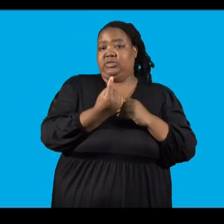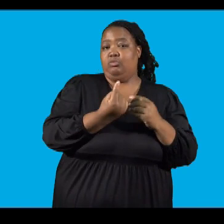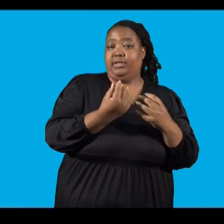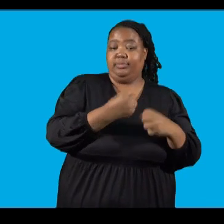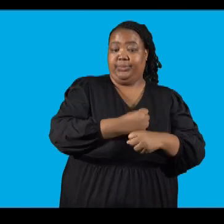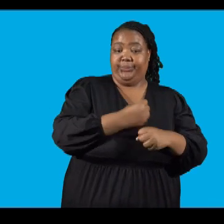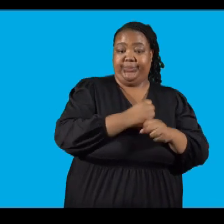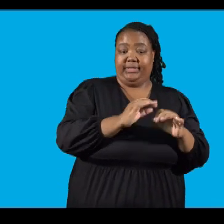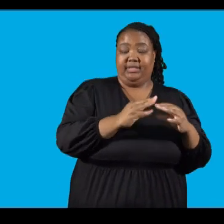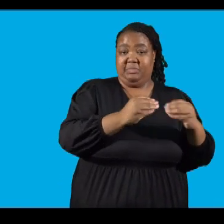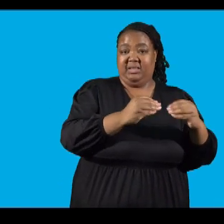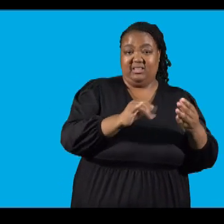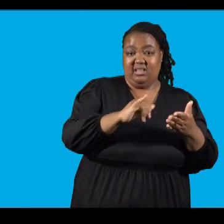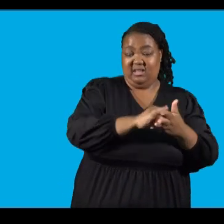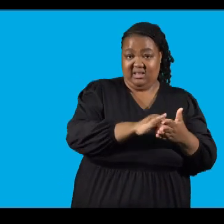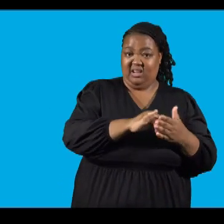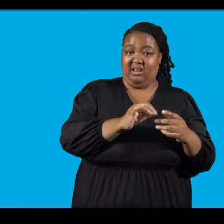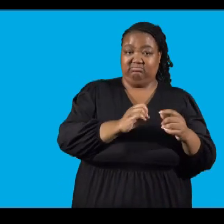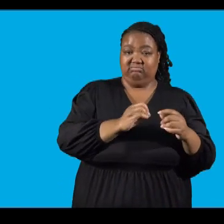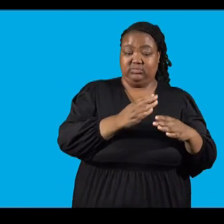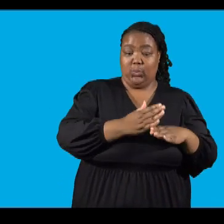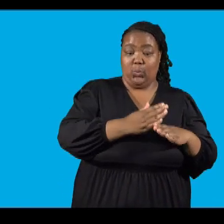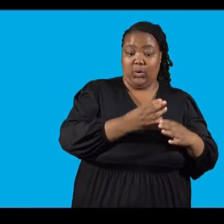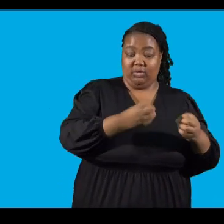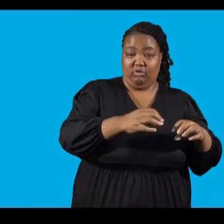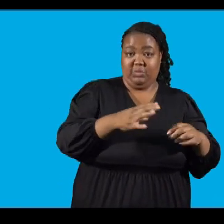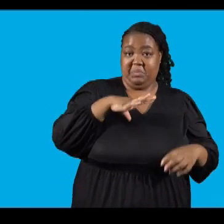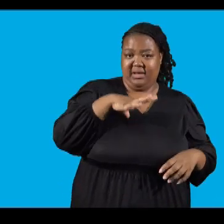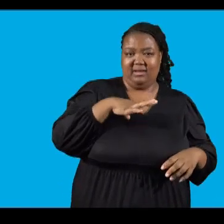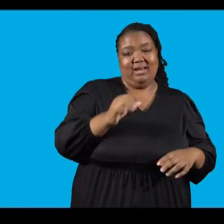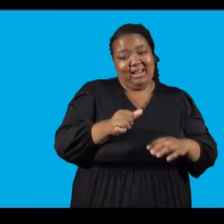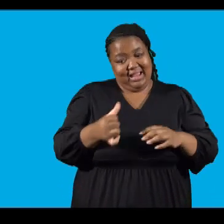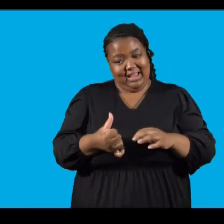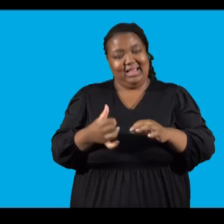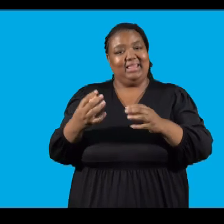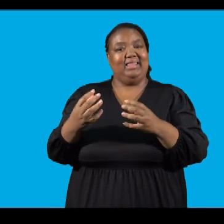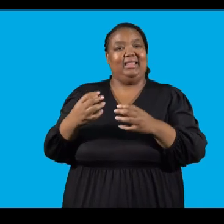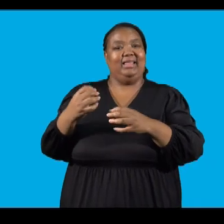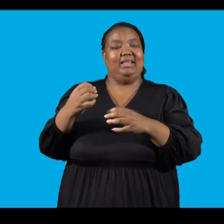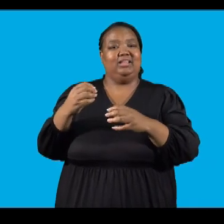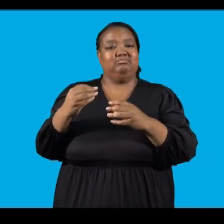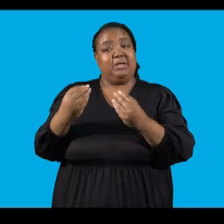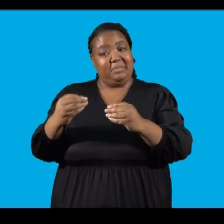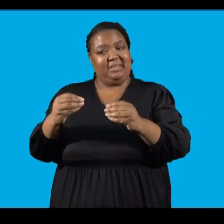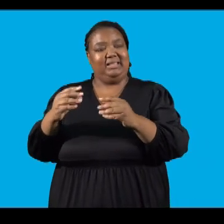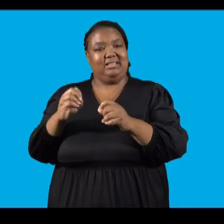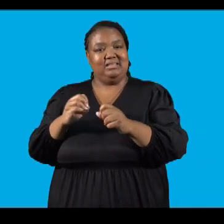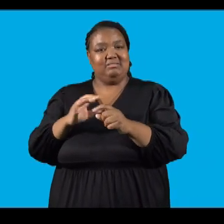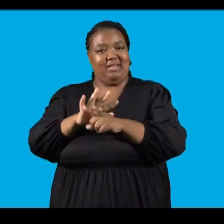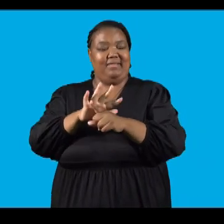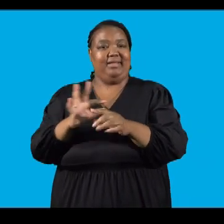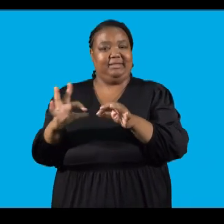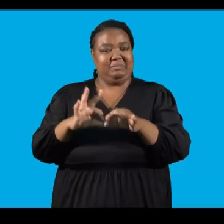industries. So it's not only going to affect jobs in the airline industry, but jobs in related industries will also